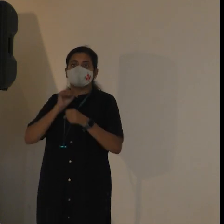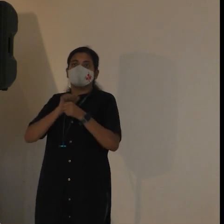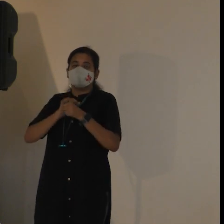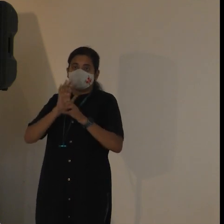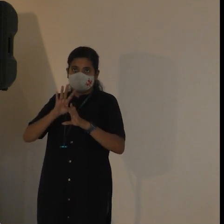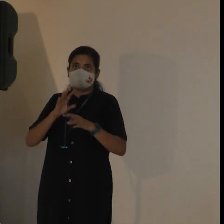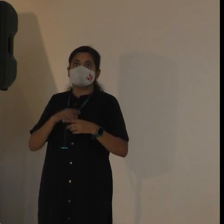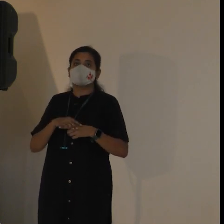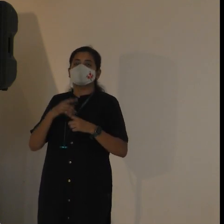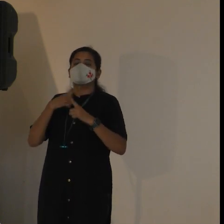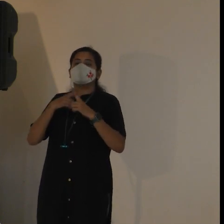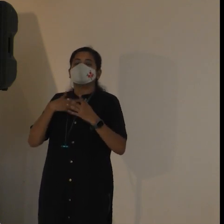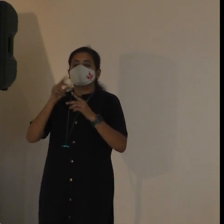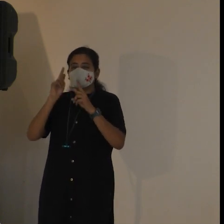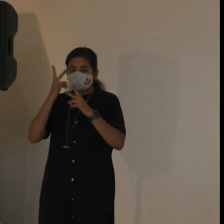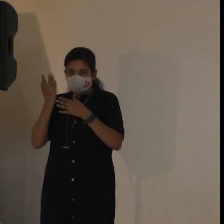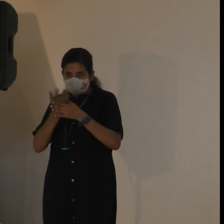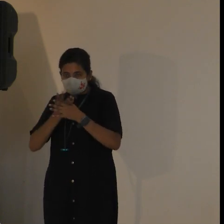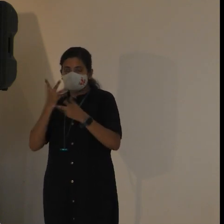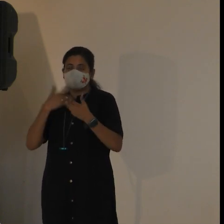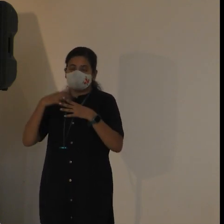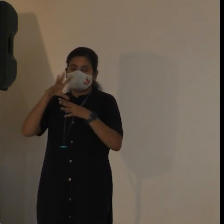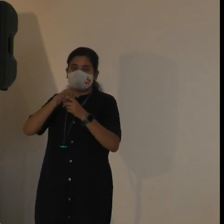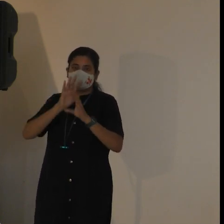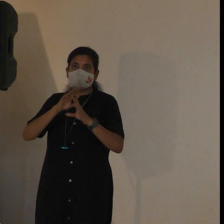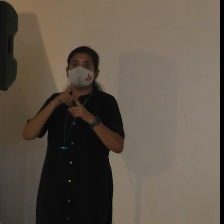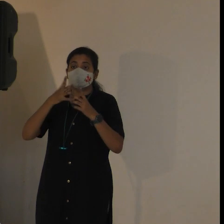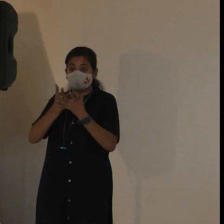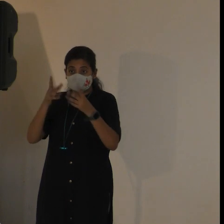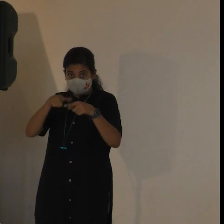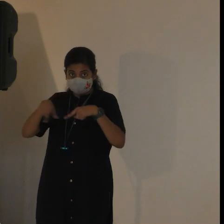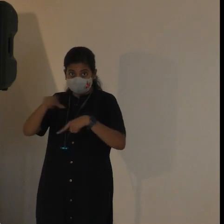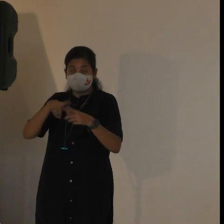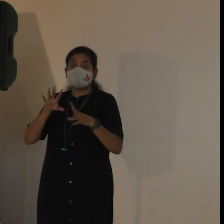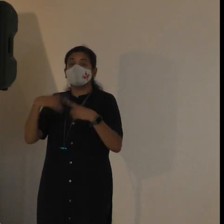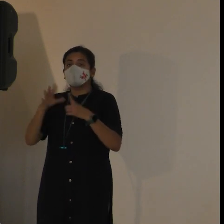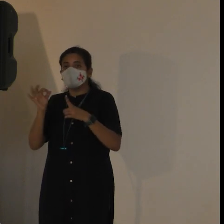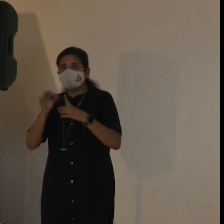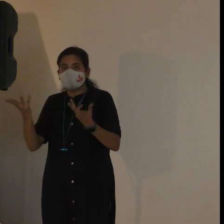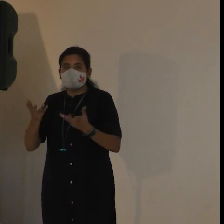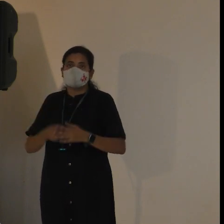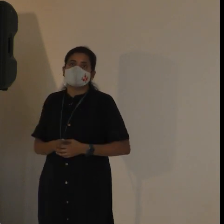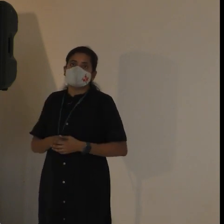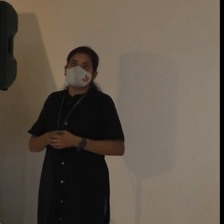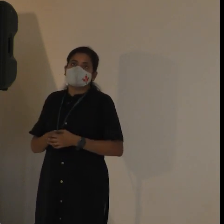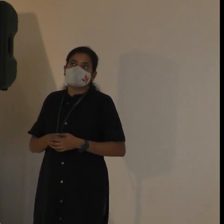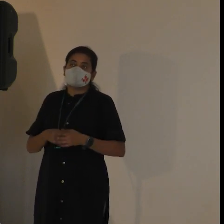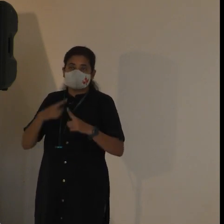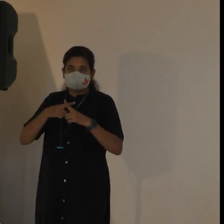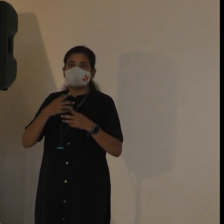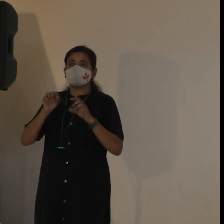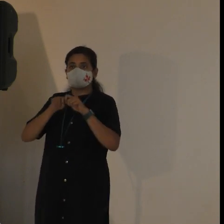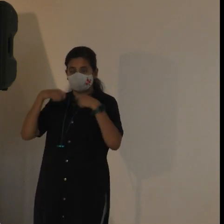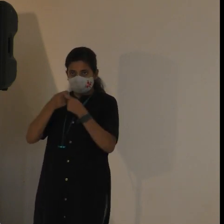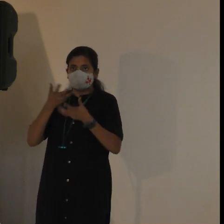scopes and contributions of the archaeological record and skeletal remains in it, curated museum tours and walks, then the group discussion,